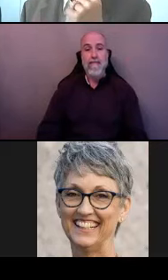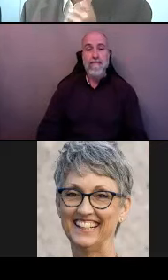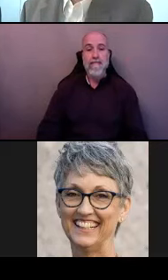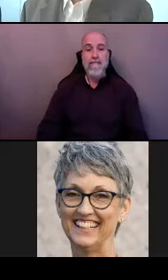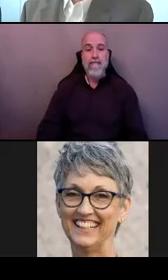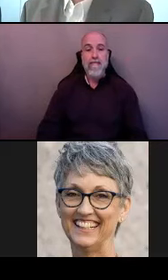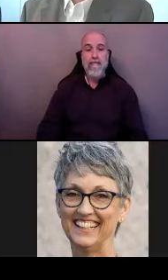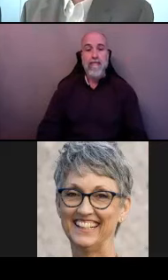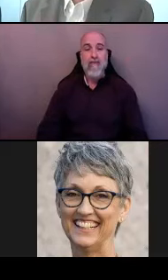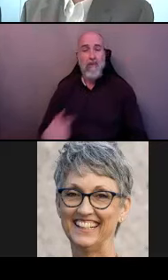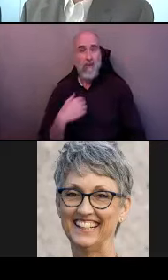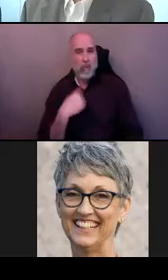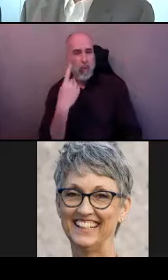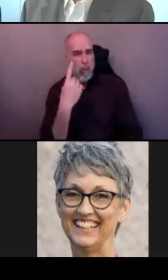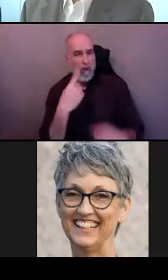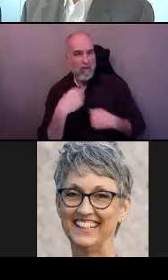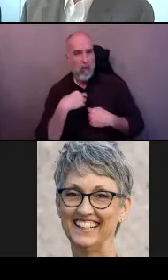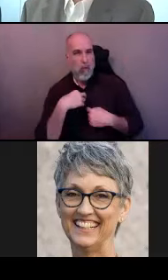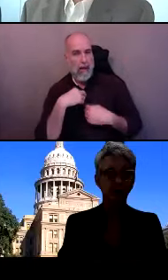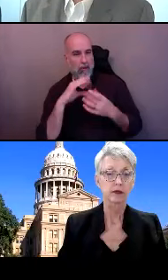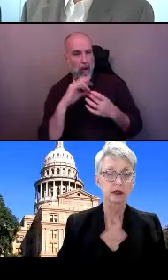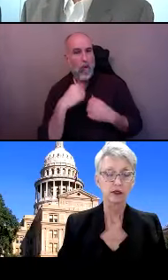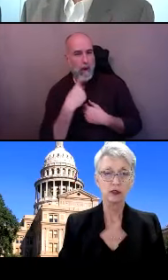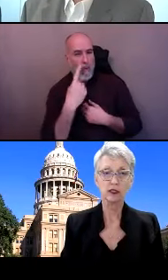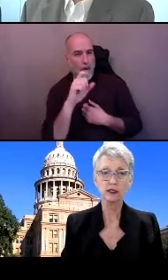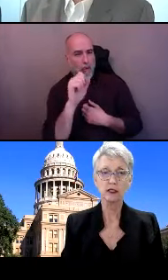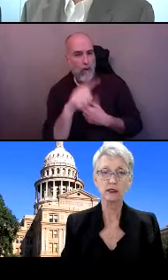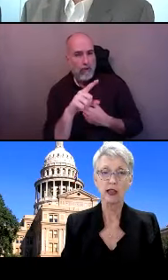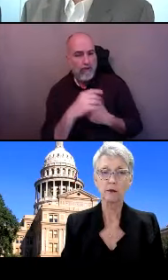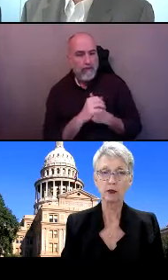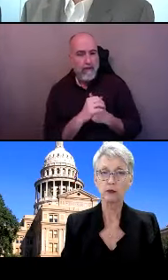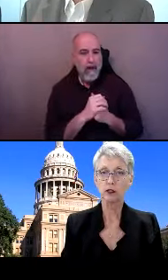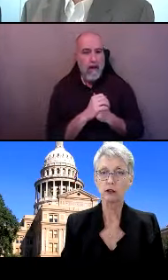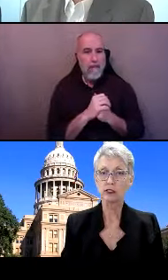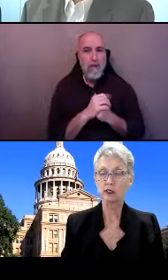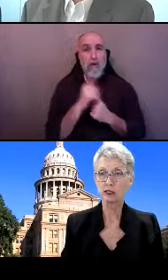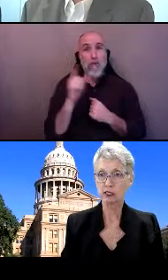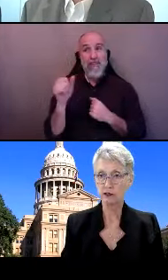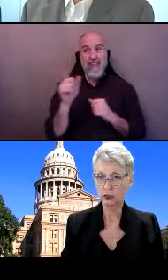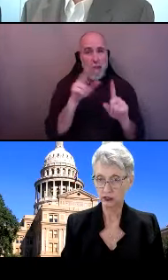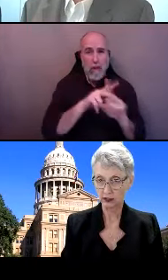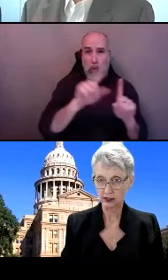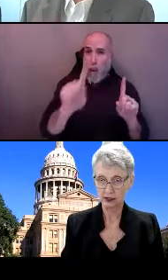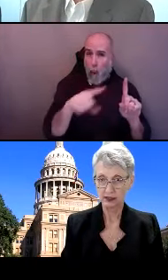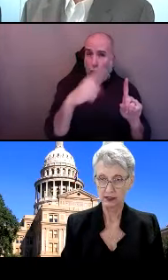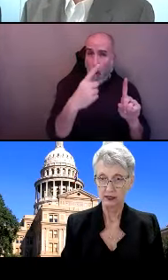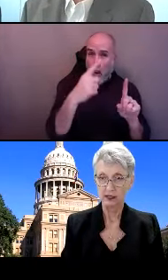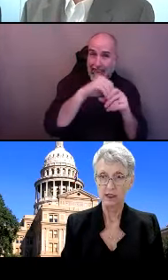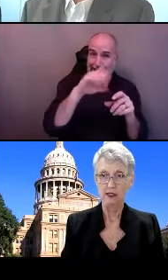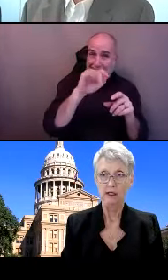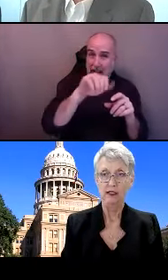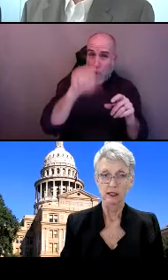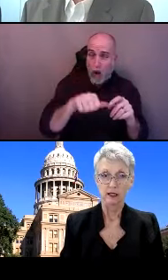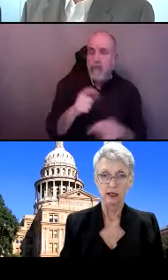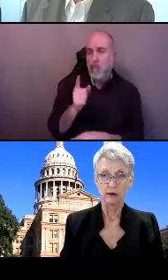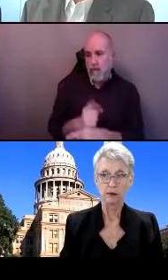We did have one question so far. So this is applicable only to the city of Austin.